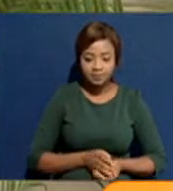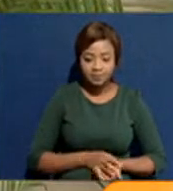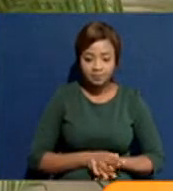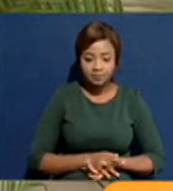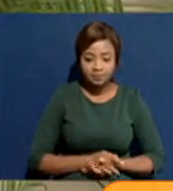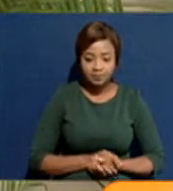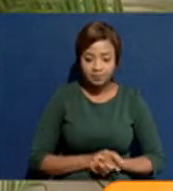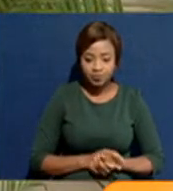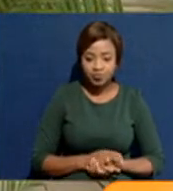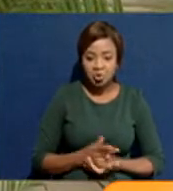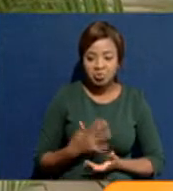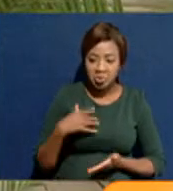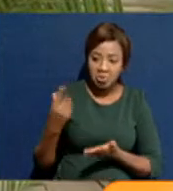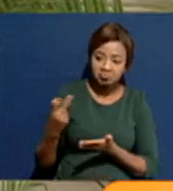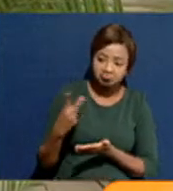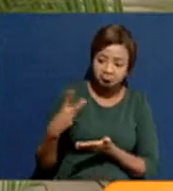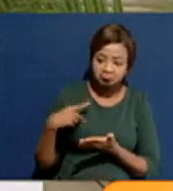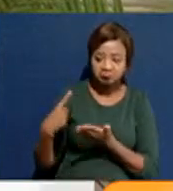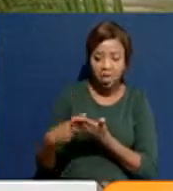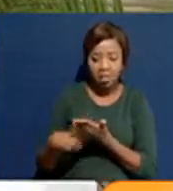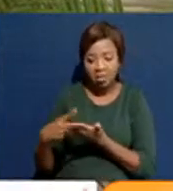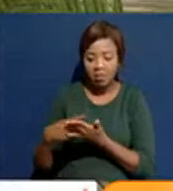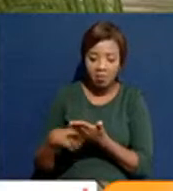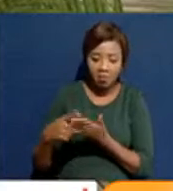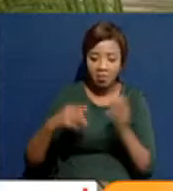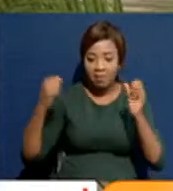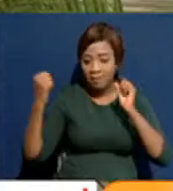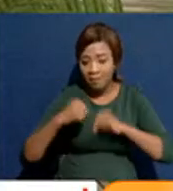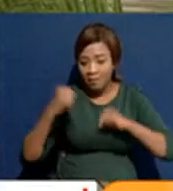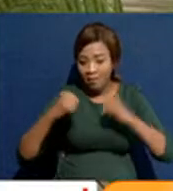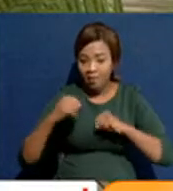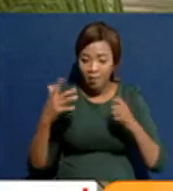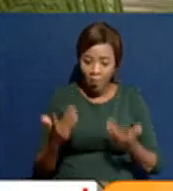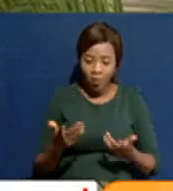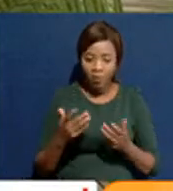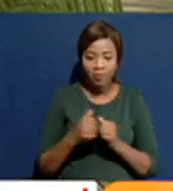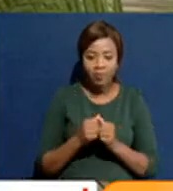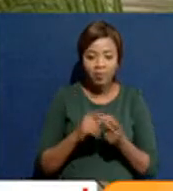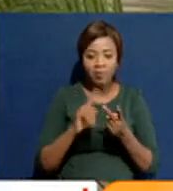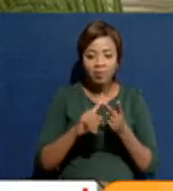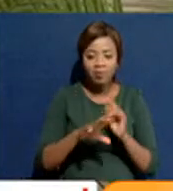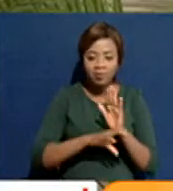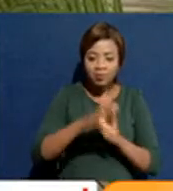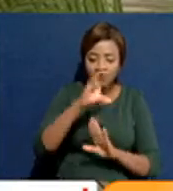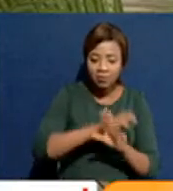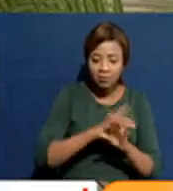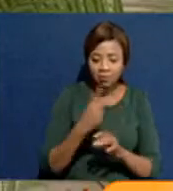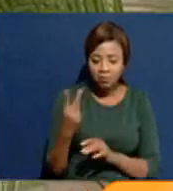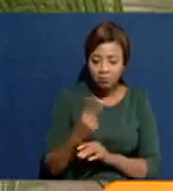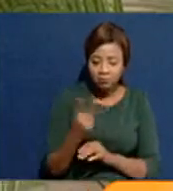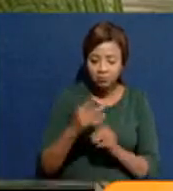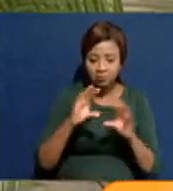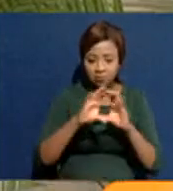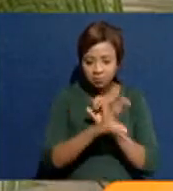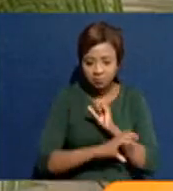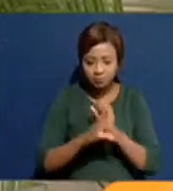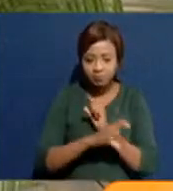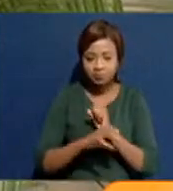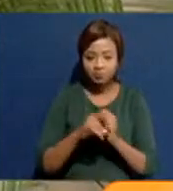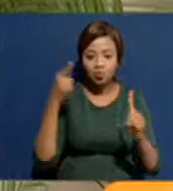In our deliberations, we agreed to align also the curricula of our two countries so that more